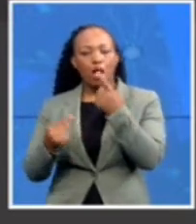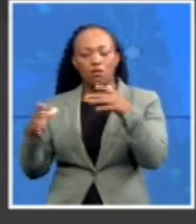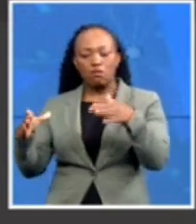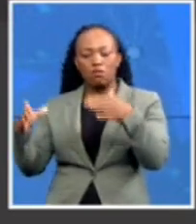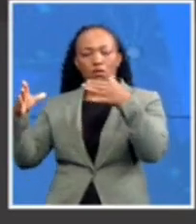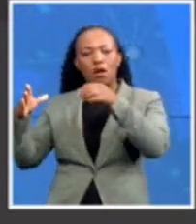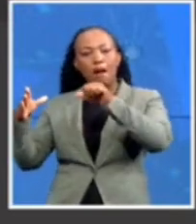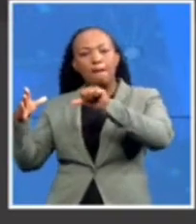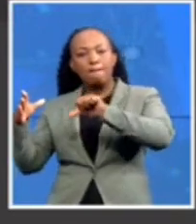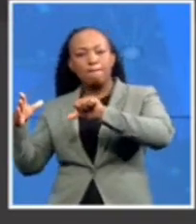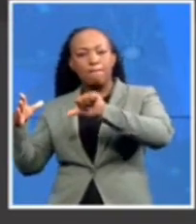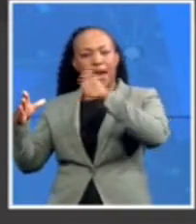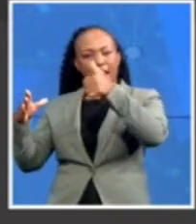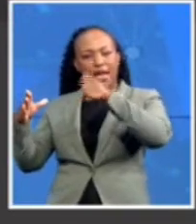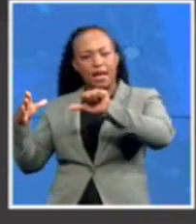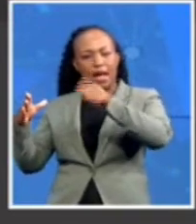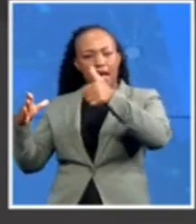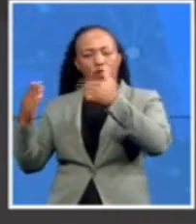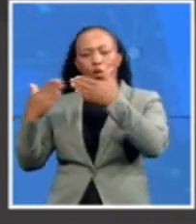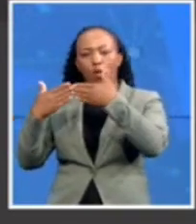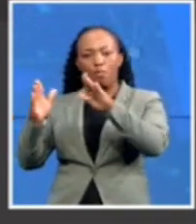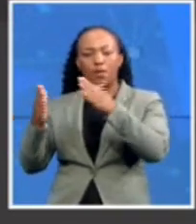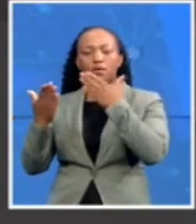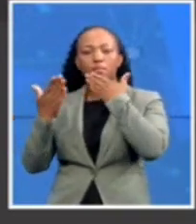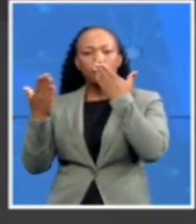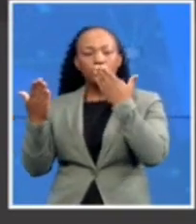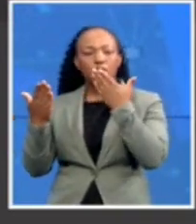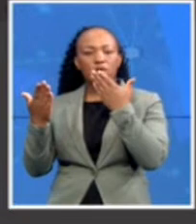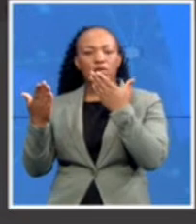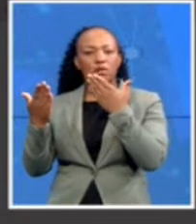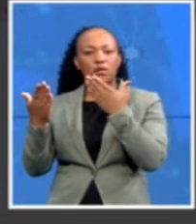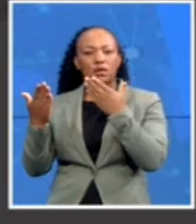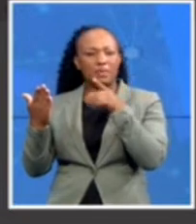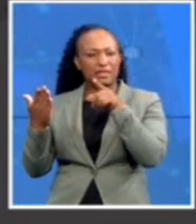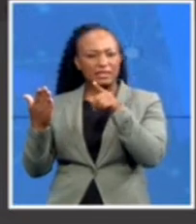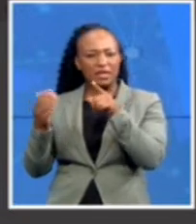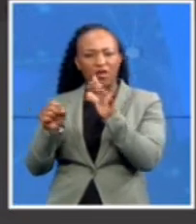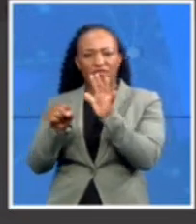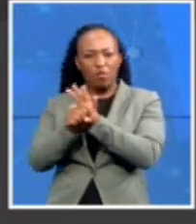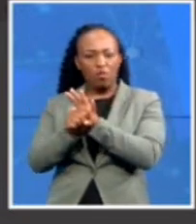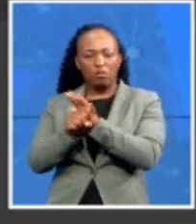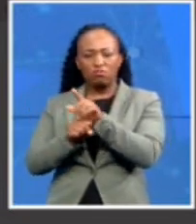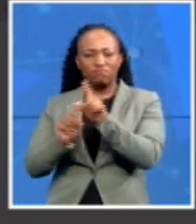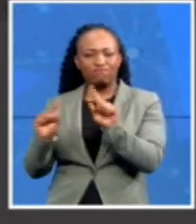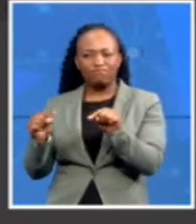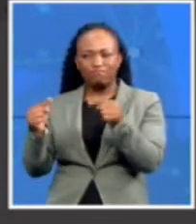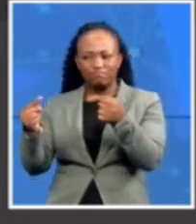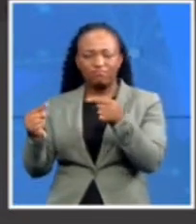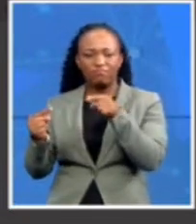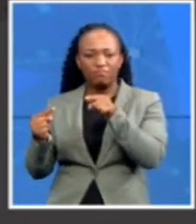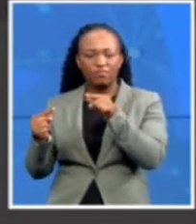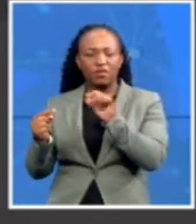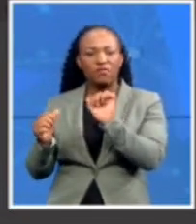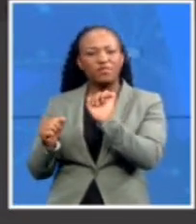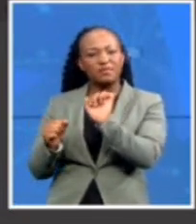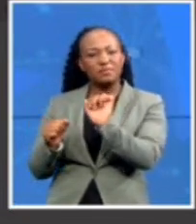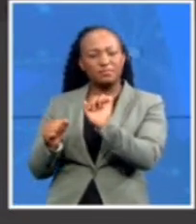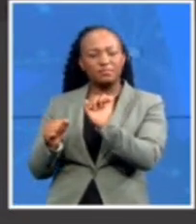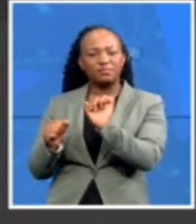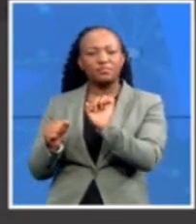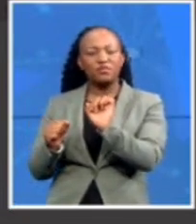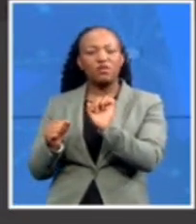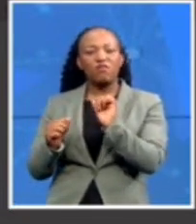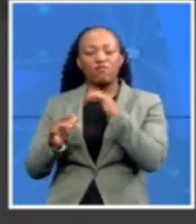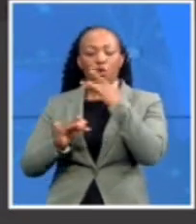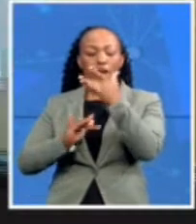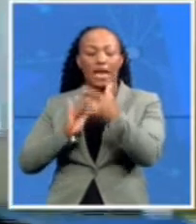could not give us a full block for that particular portion of their network. So that was the